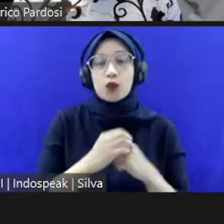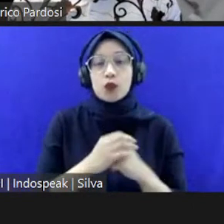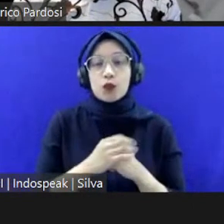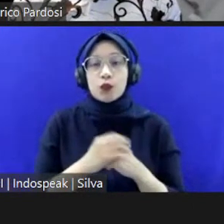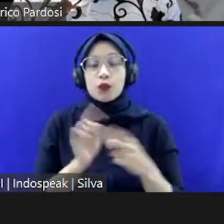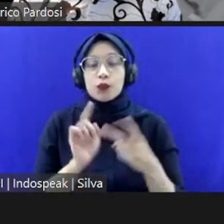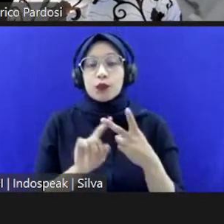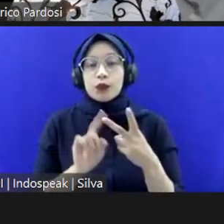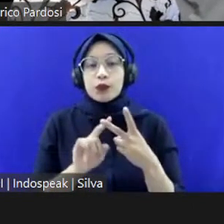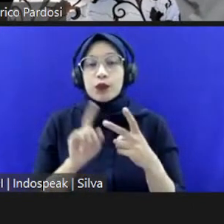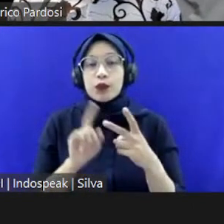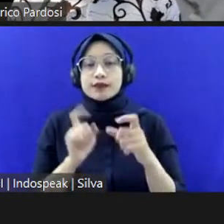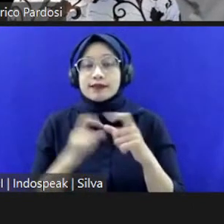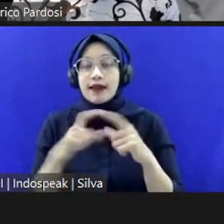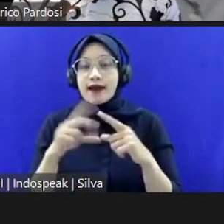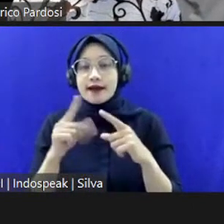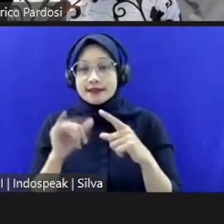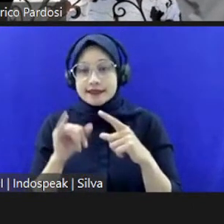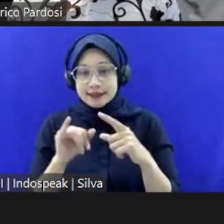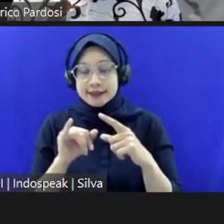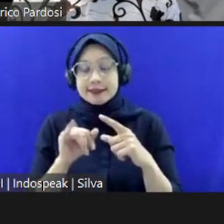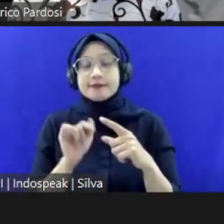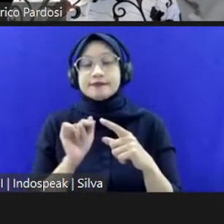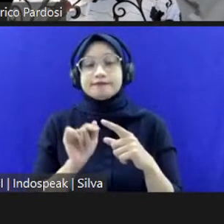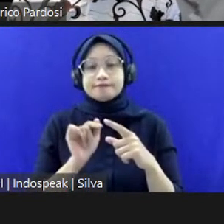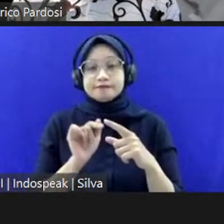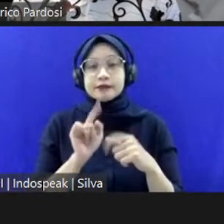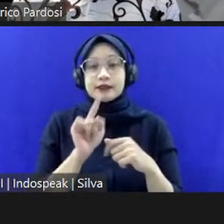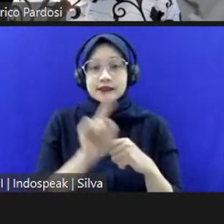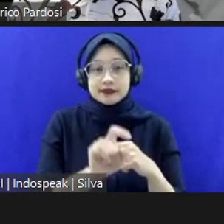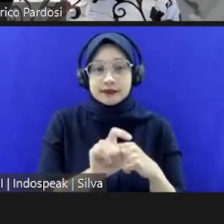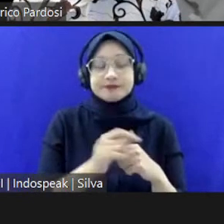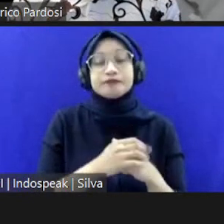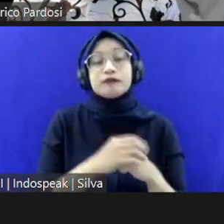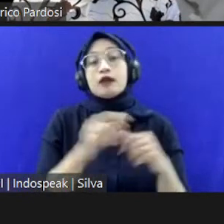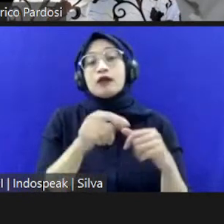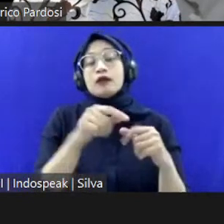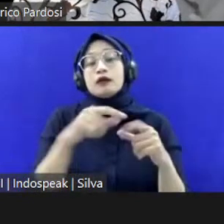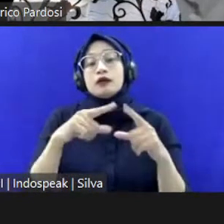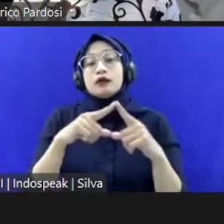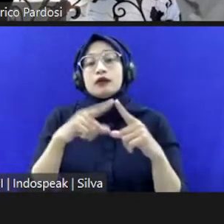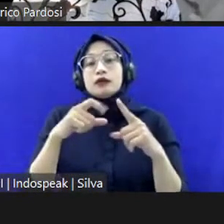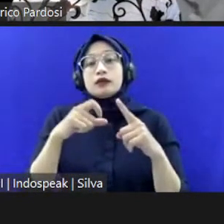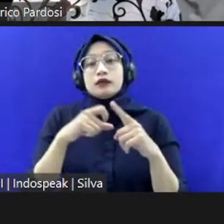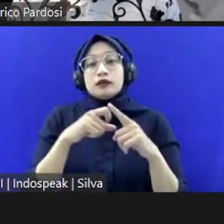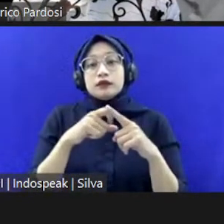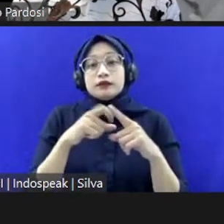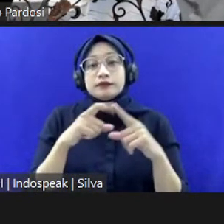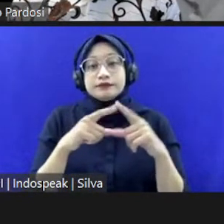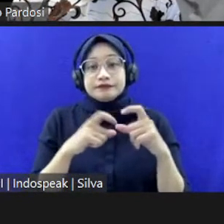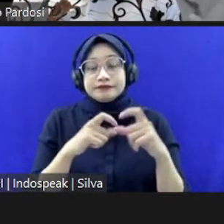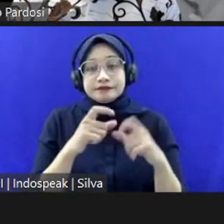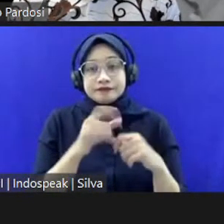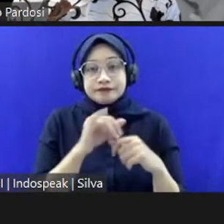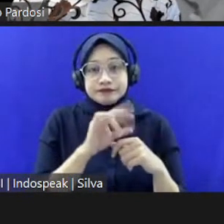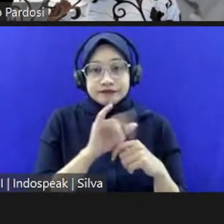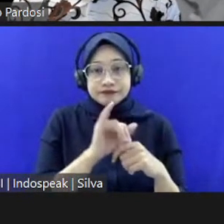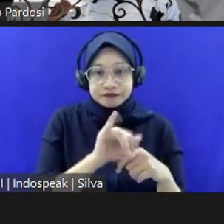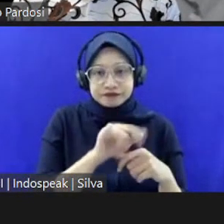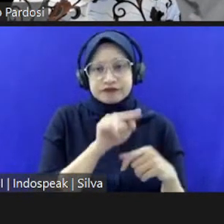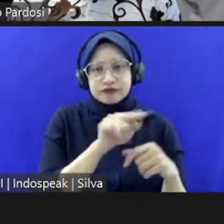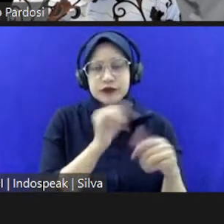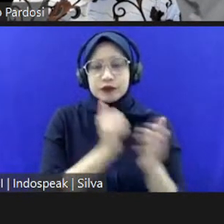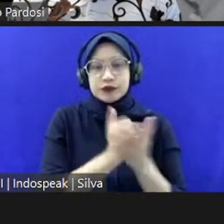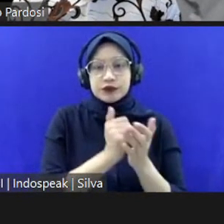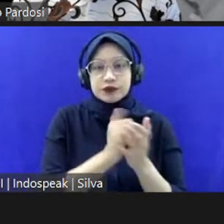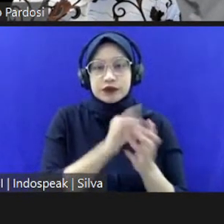Sariratri, because from Aksari Dewi has already been addressed by Mas Jericho. I will